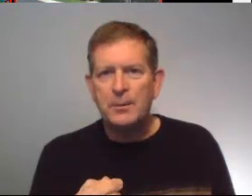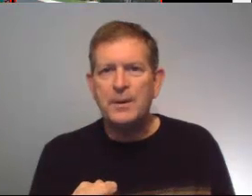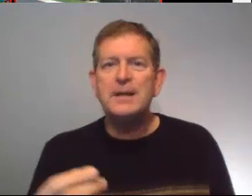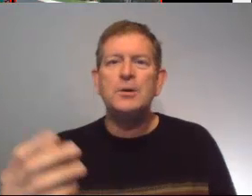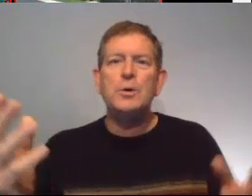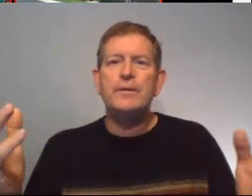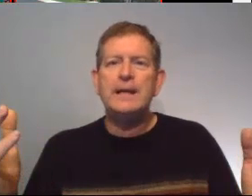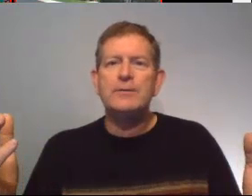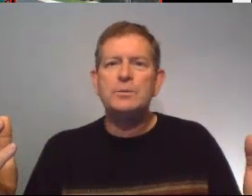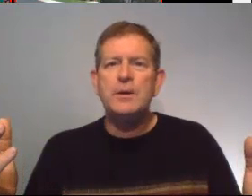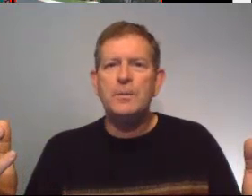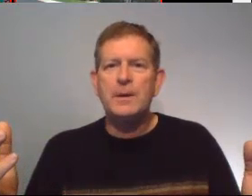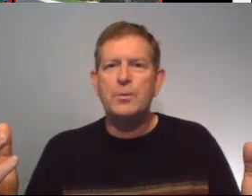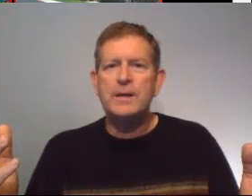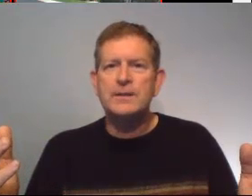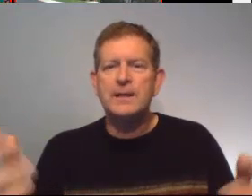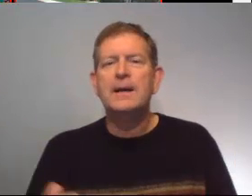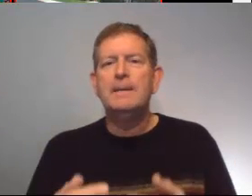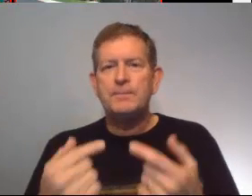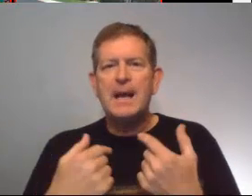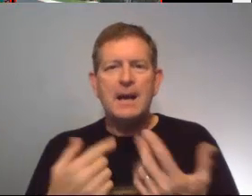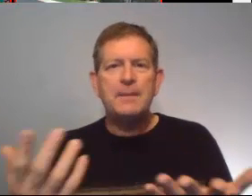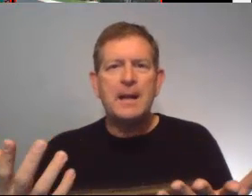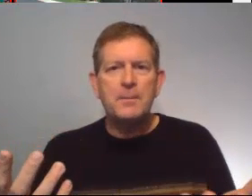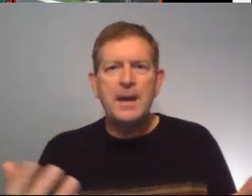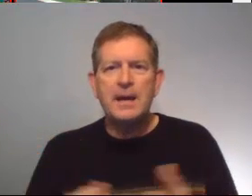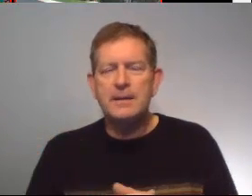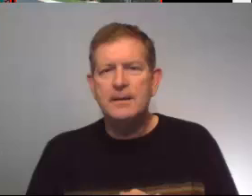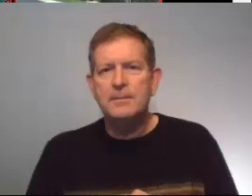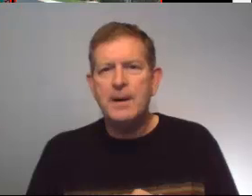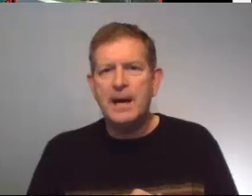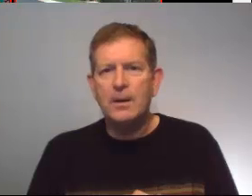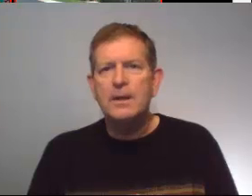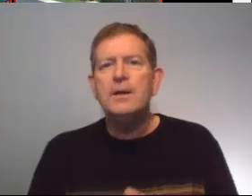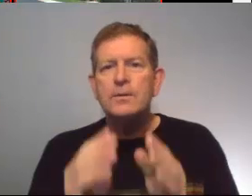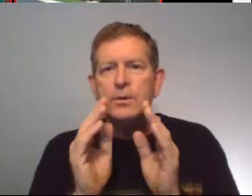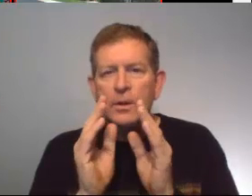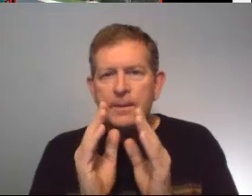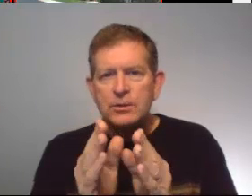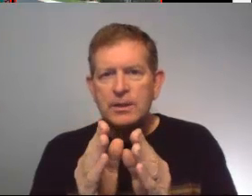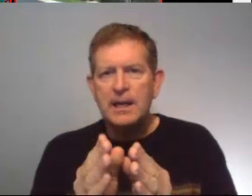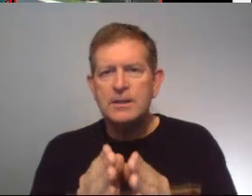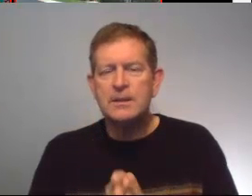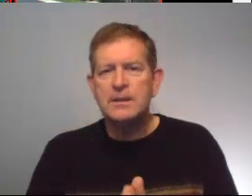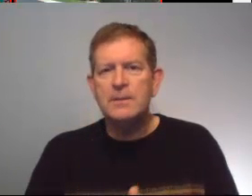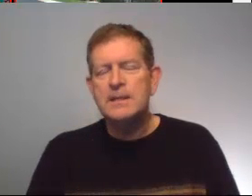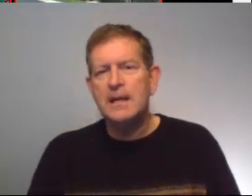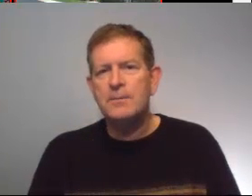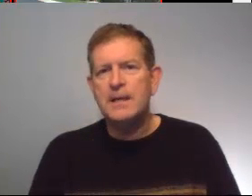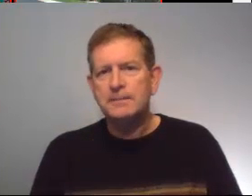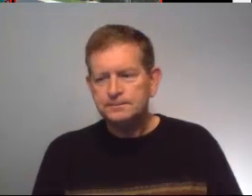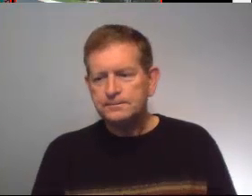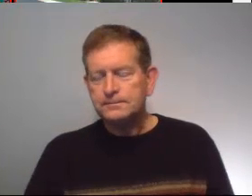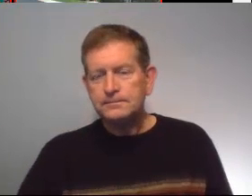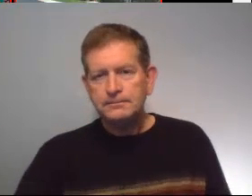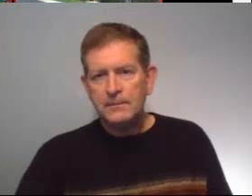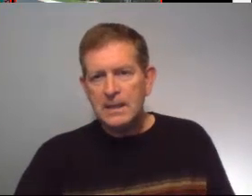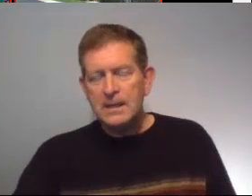best example. But in lieu of a native speaker being present, I'm not a bad model. Do the best you can to imitate